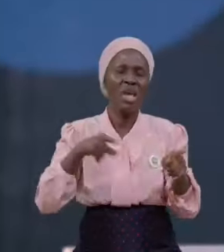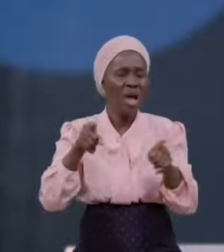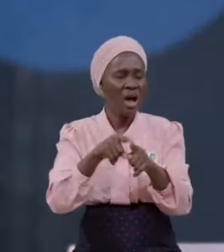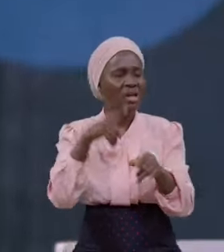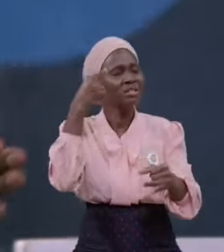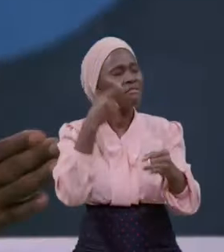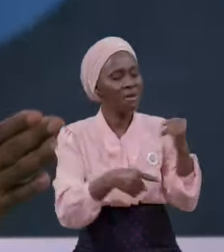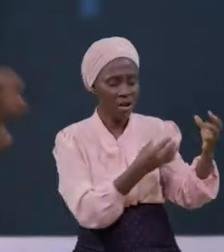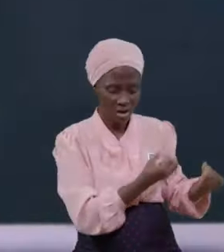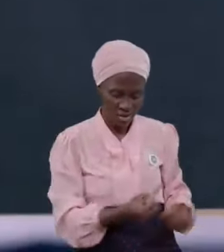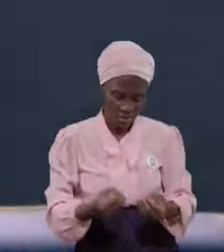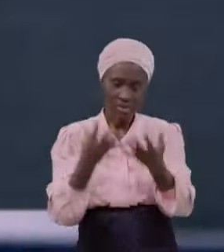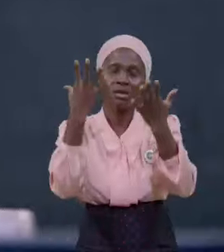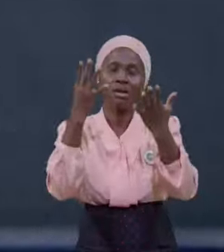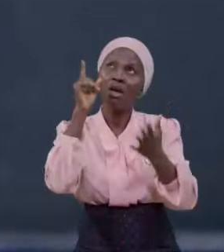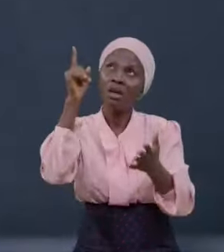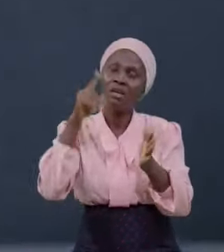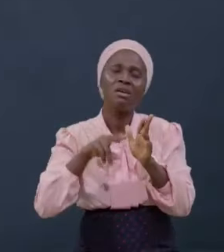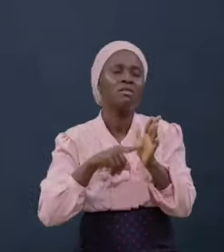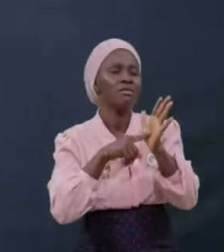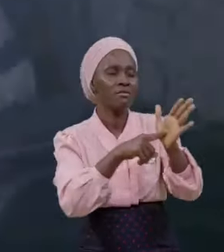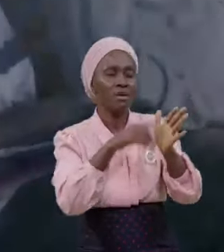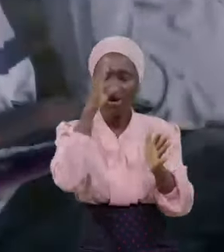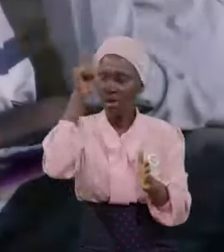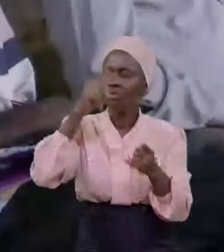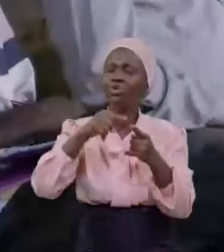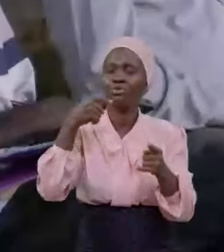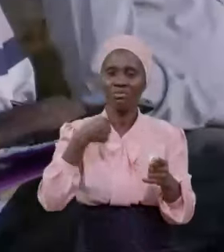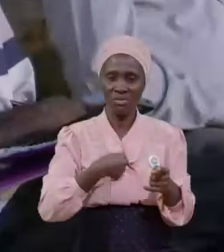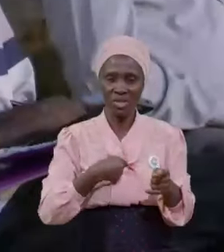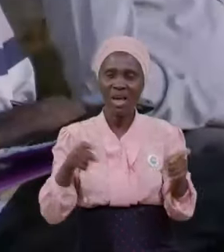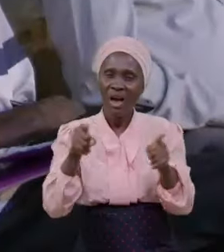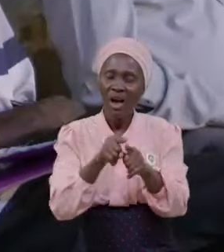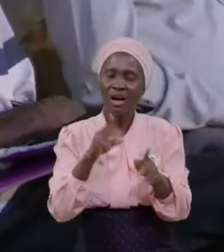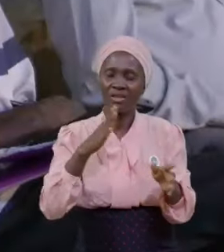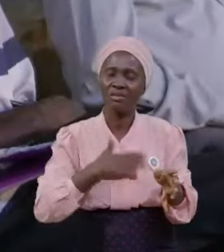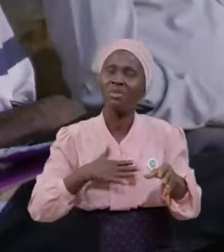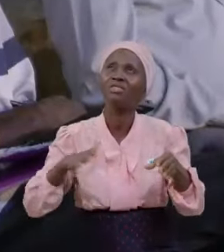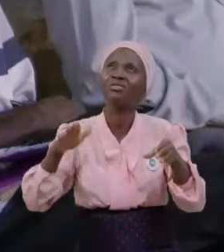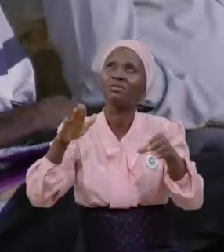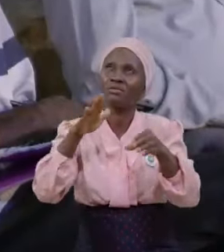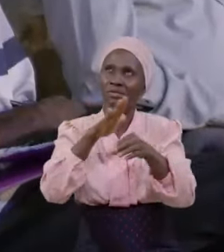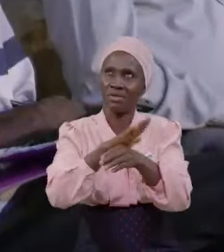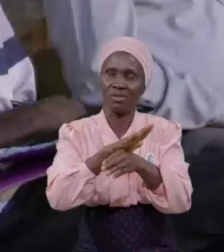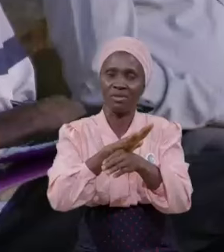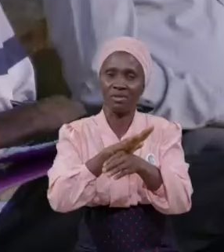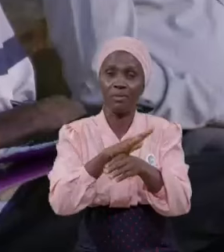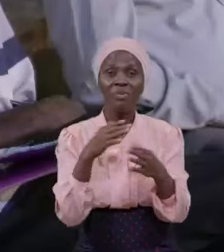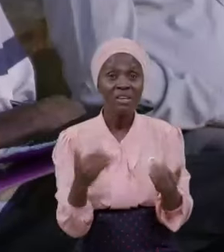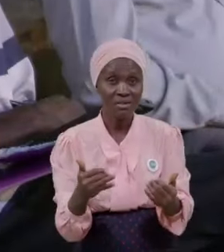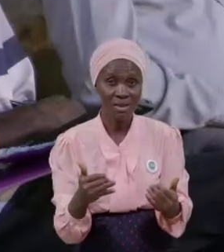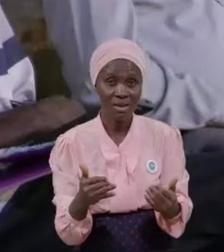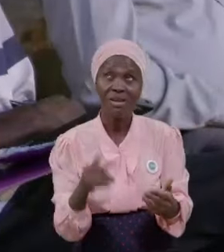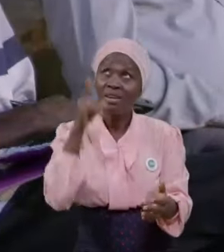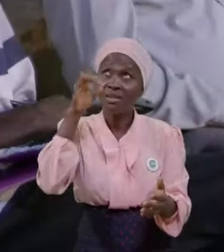him to me as my sufficiency. Now he's sufficient for me. And when it pleased the Lord